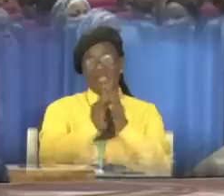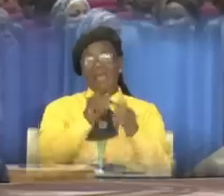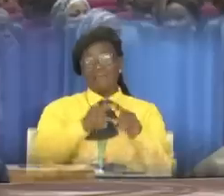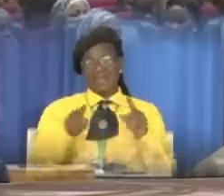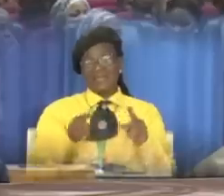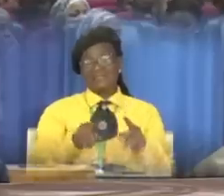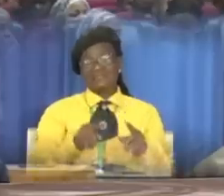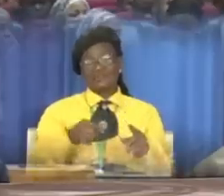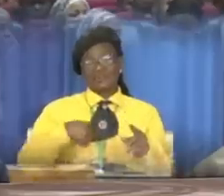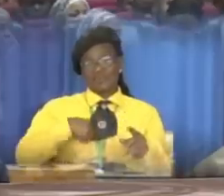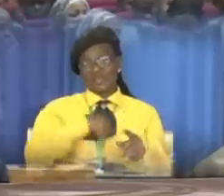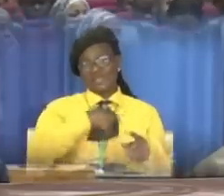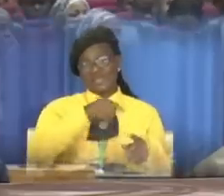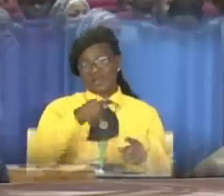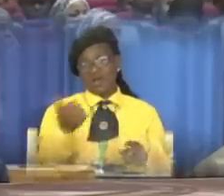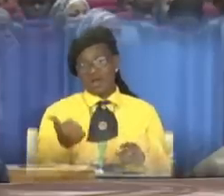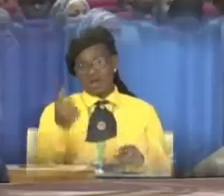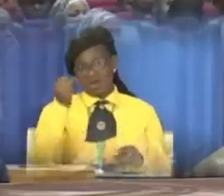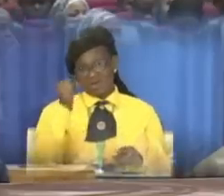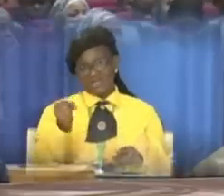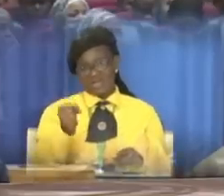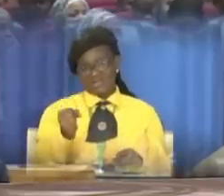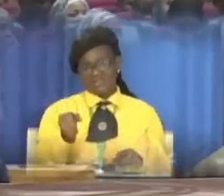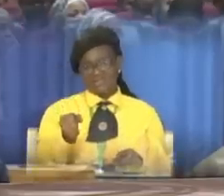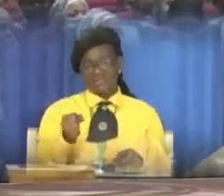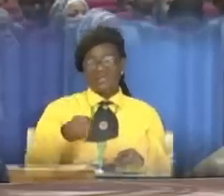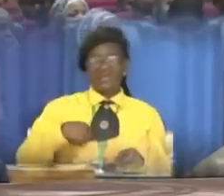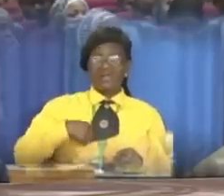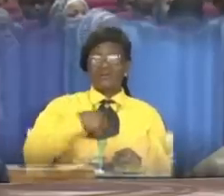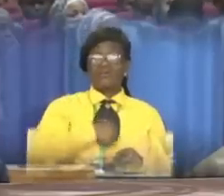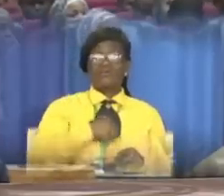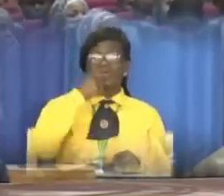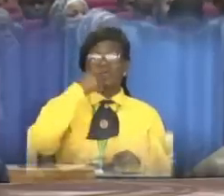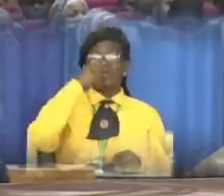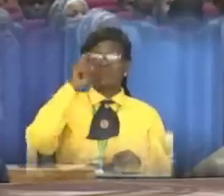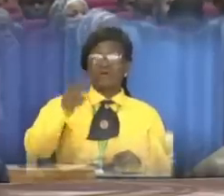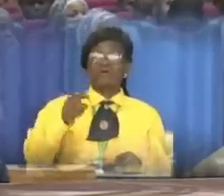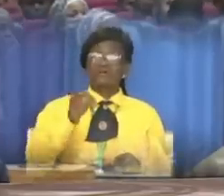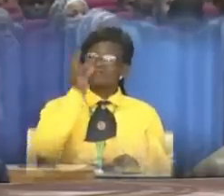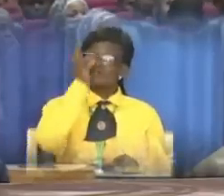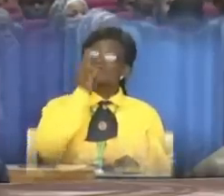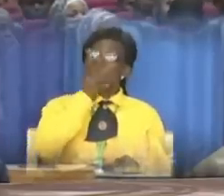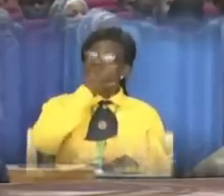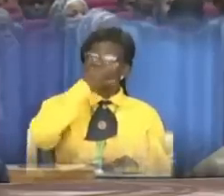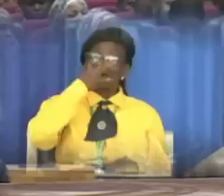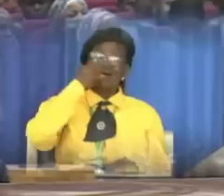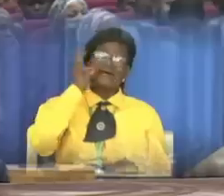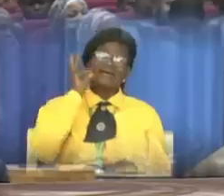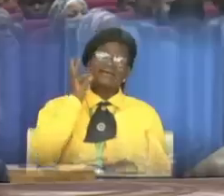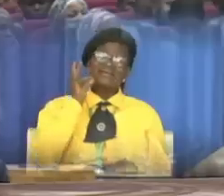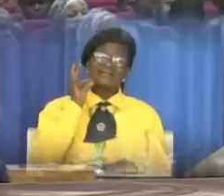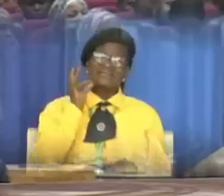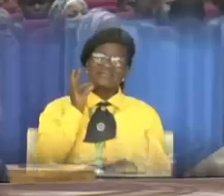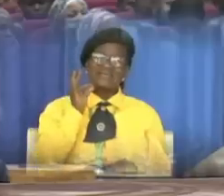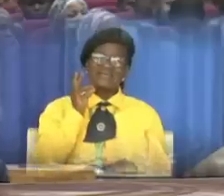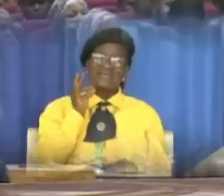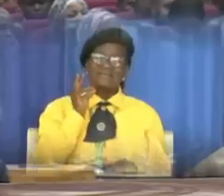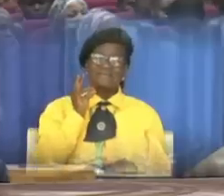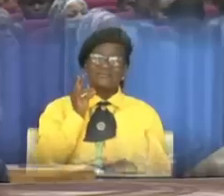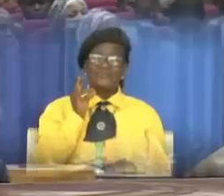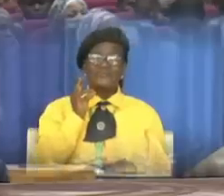you, during fasting, it becomes very easy if you learn to keep your mouth shut.